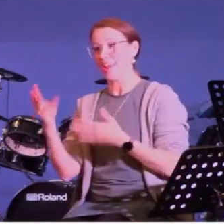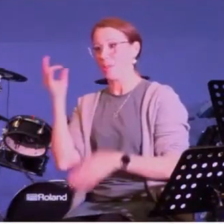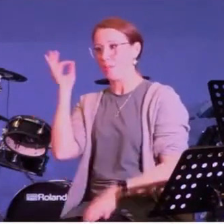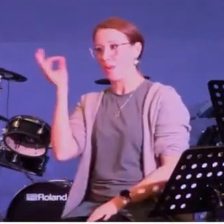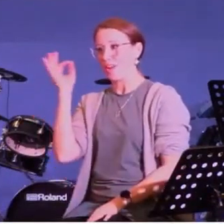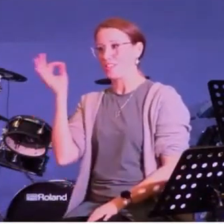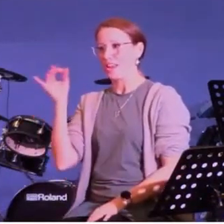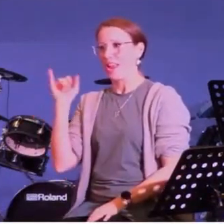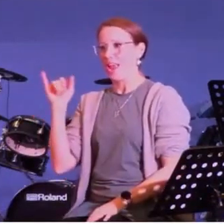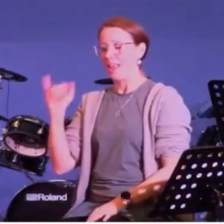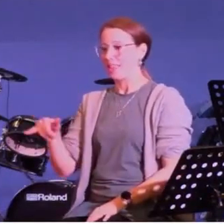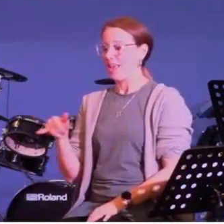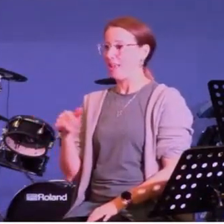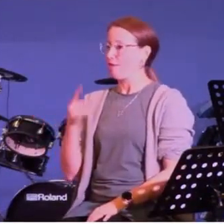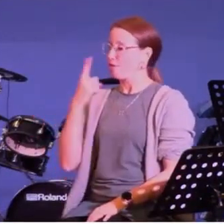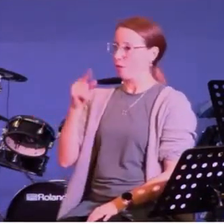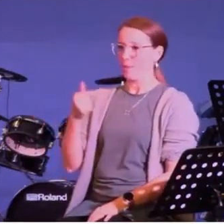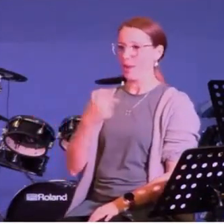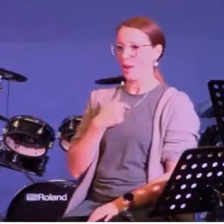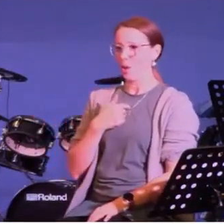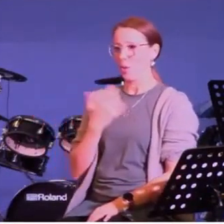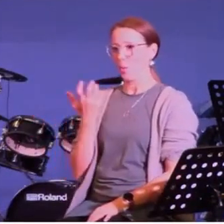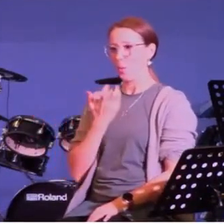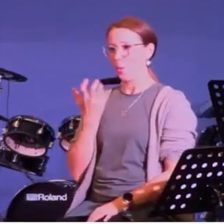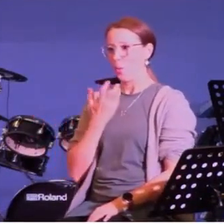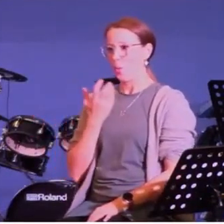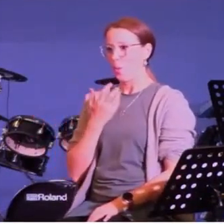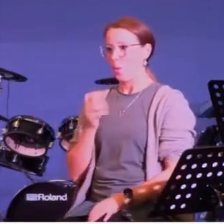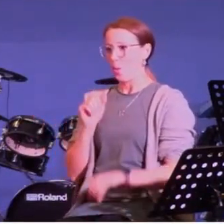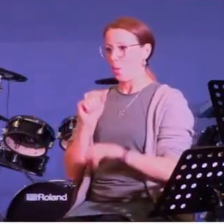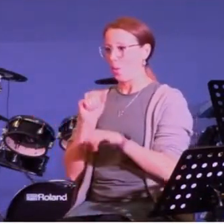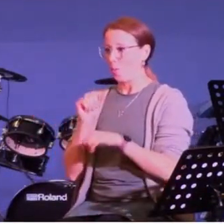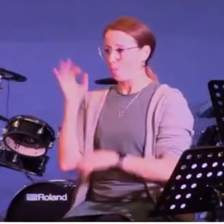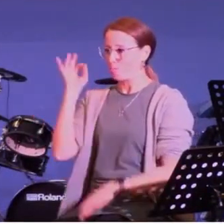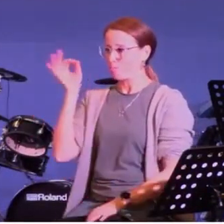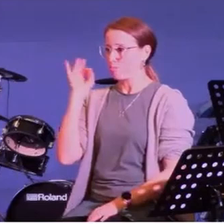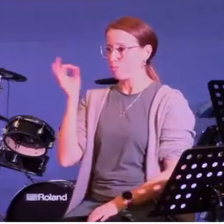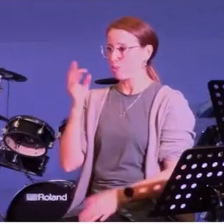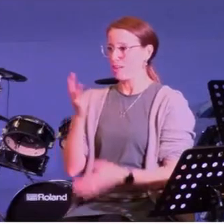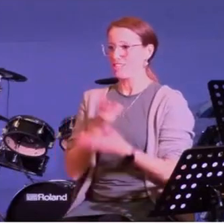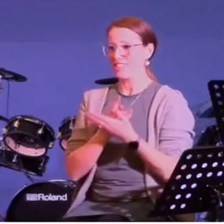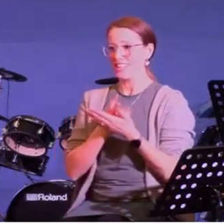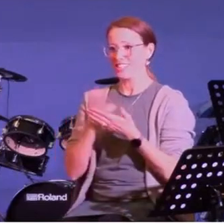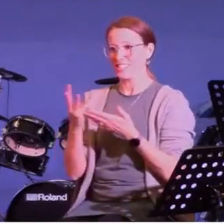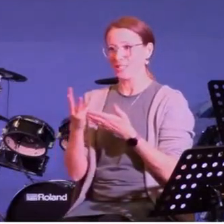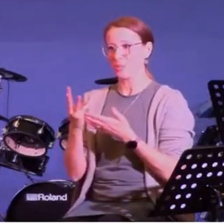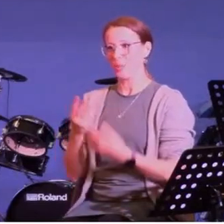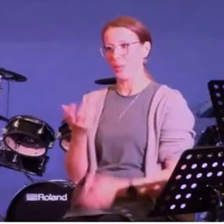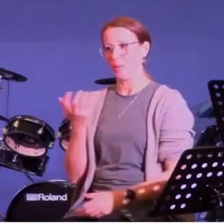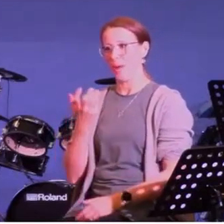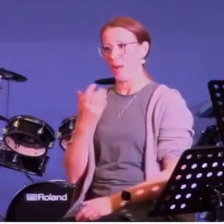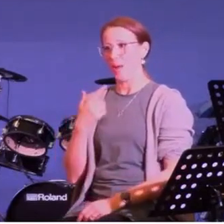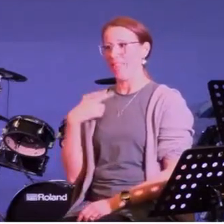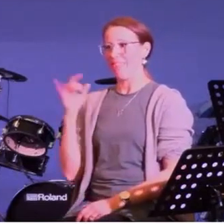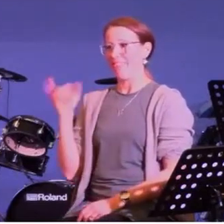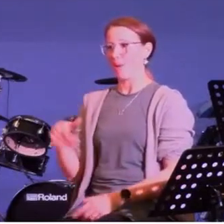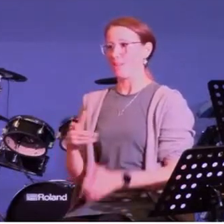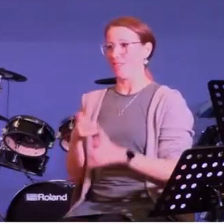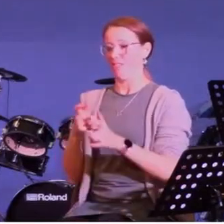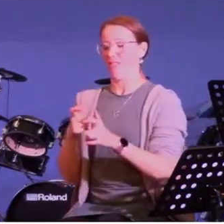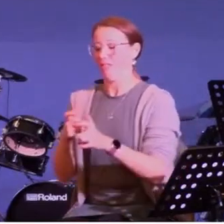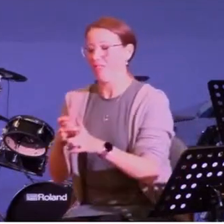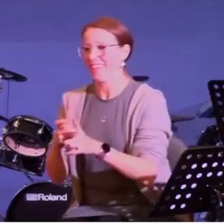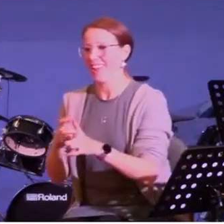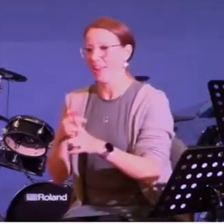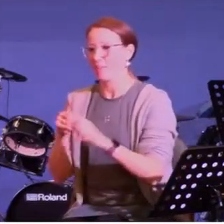the experience to learn how to preach after 6 weeks in a row, all three services. That was like sprinting. And that was super fun.